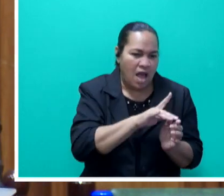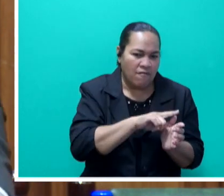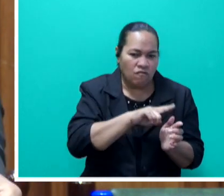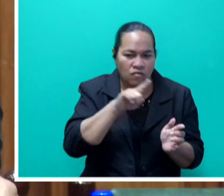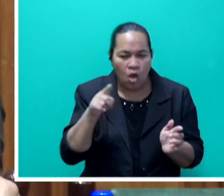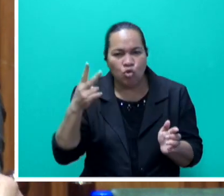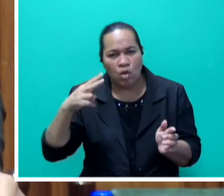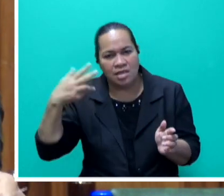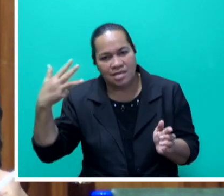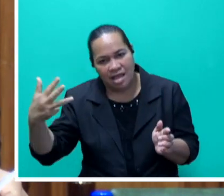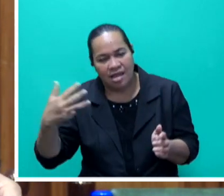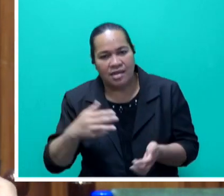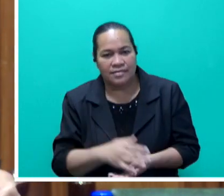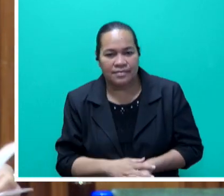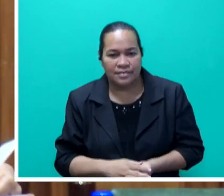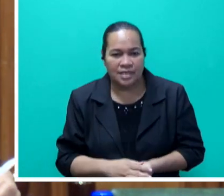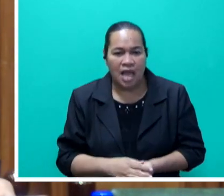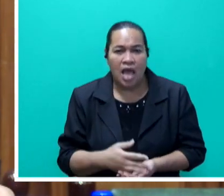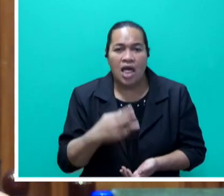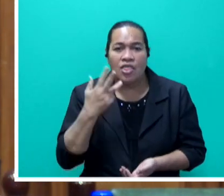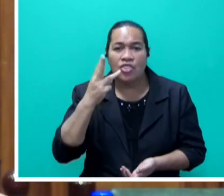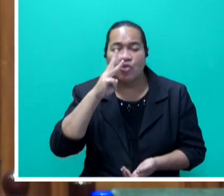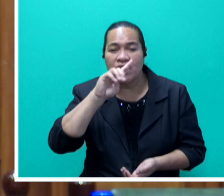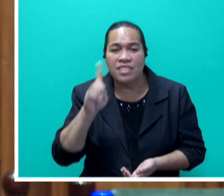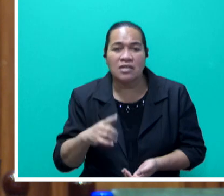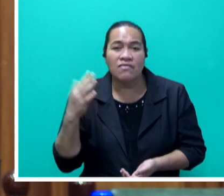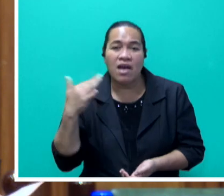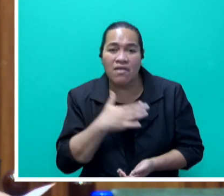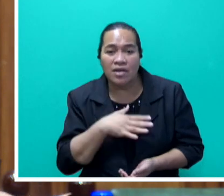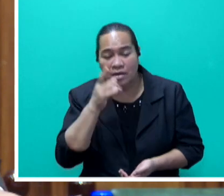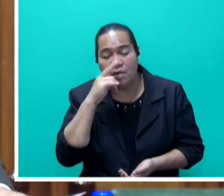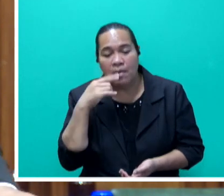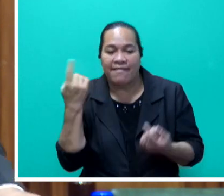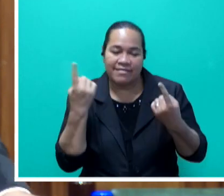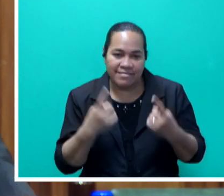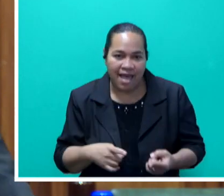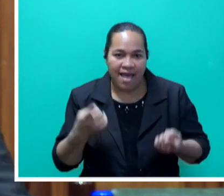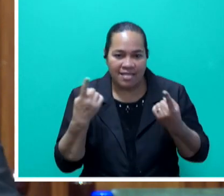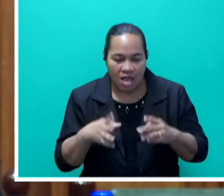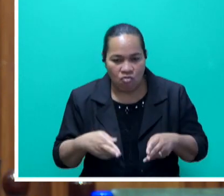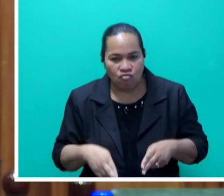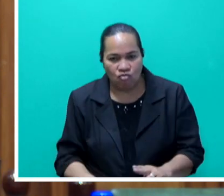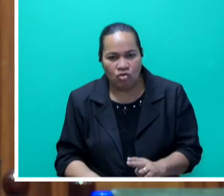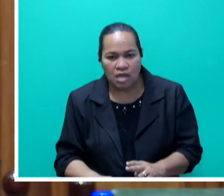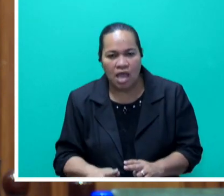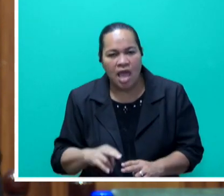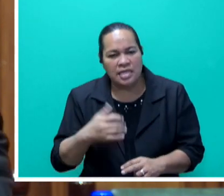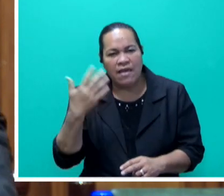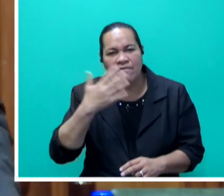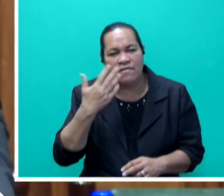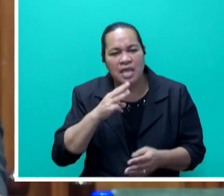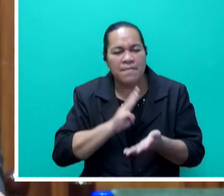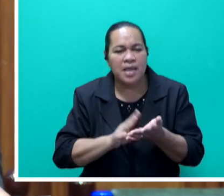29. And over about 3,500 people actually die daily on the roads, and an estimated 50 million injuries each